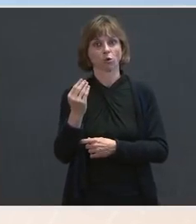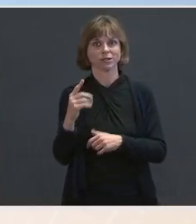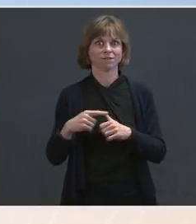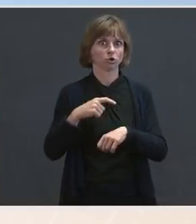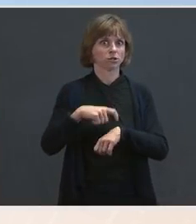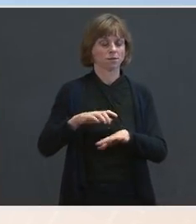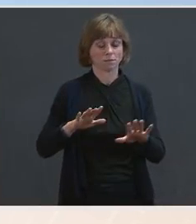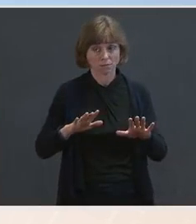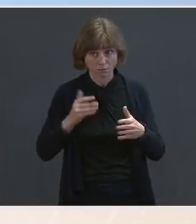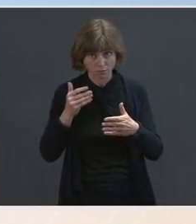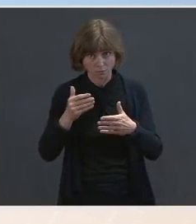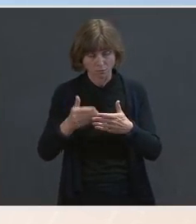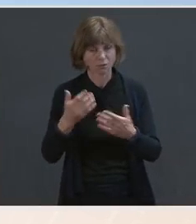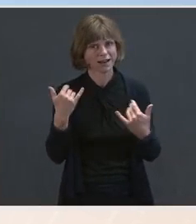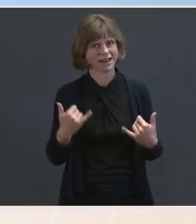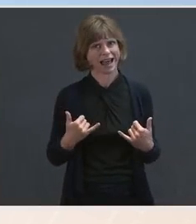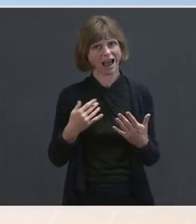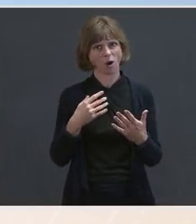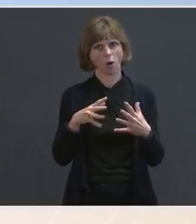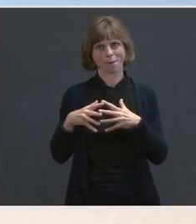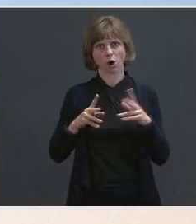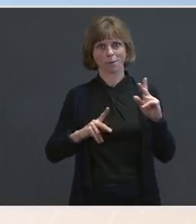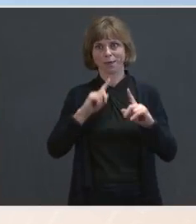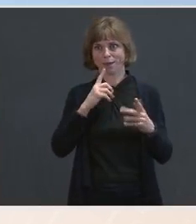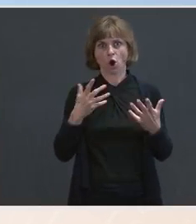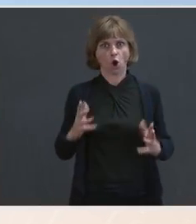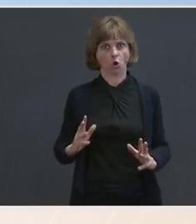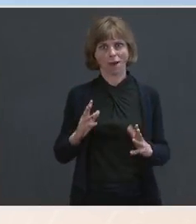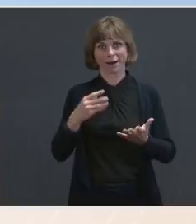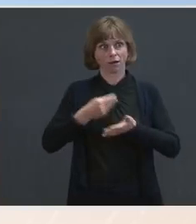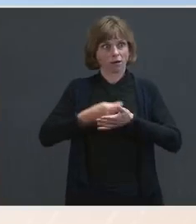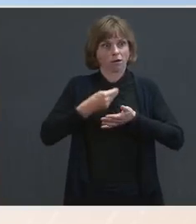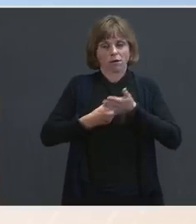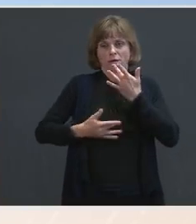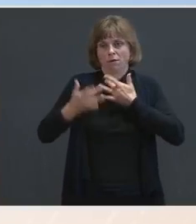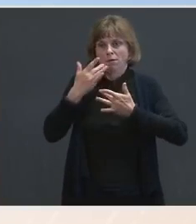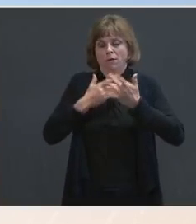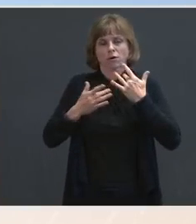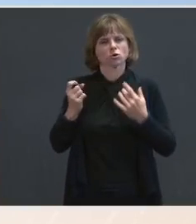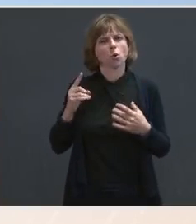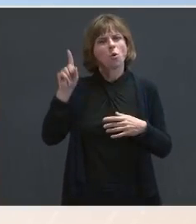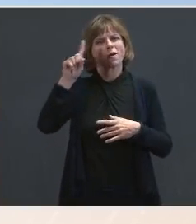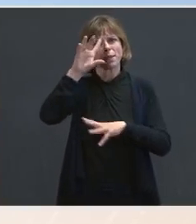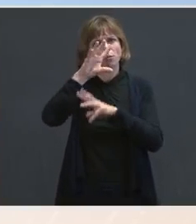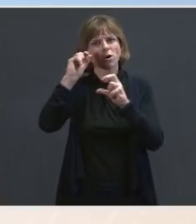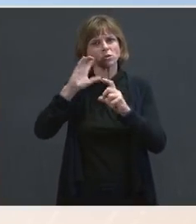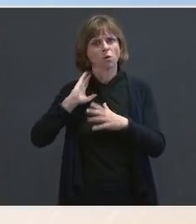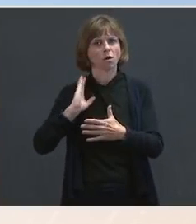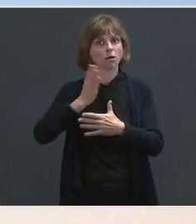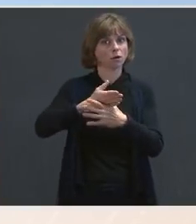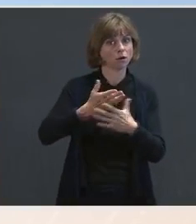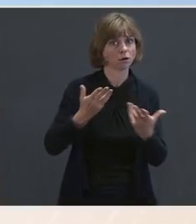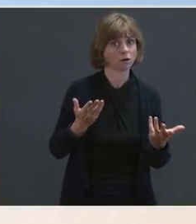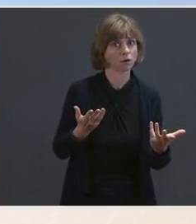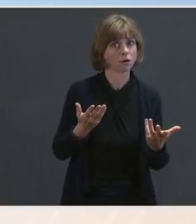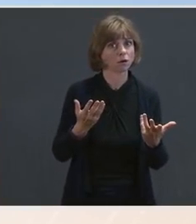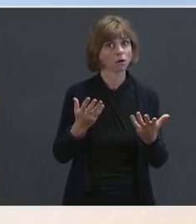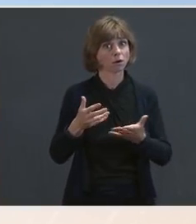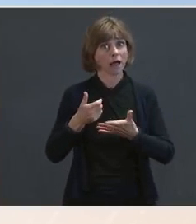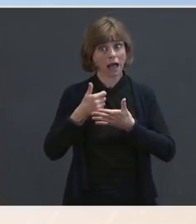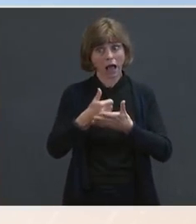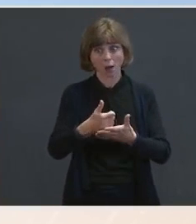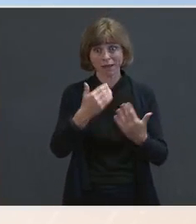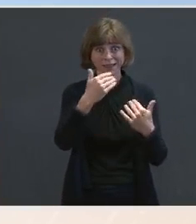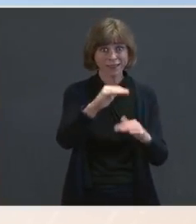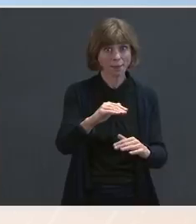are cash strapped. Is the president planning to intervene somehow? OPEC Plus came out this morning and said that they were going to limit supply. Does